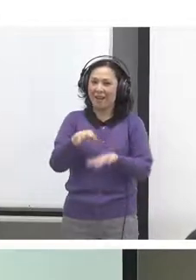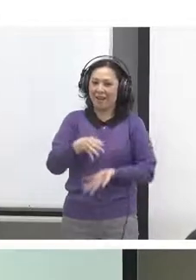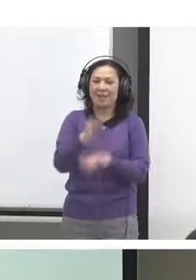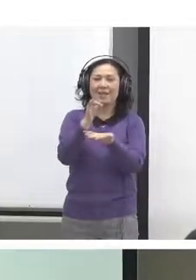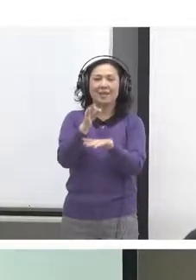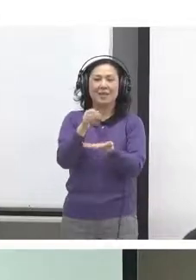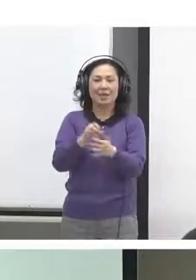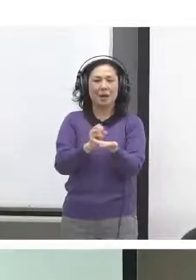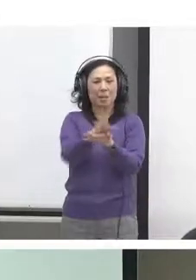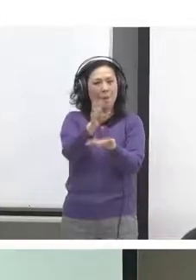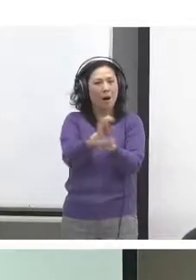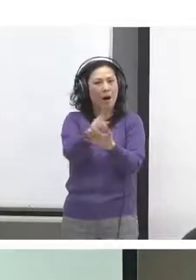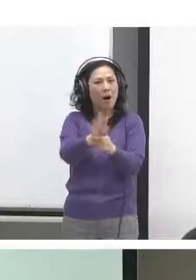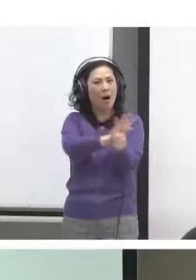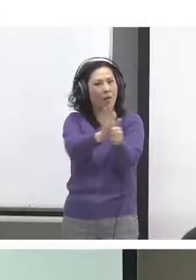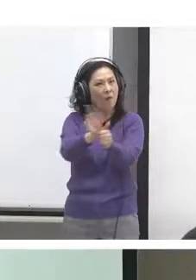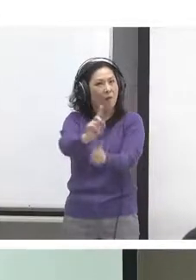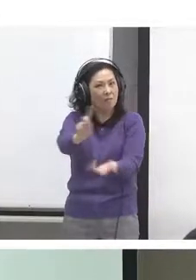surprised.